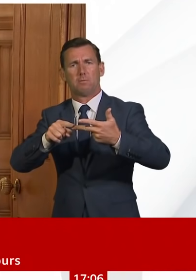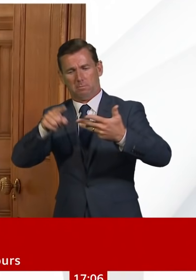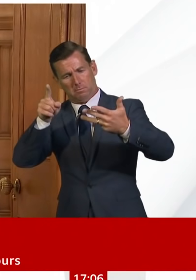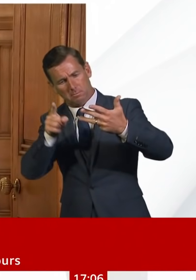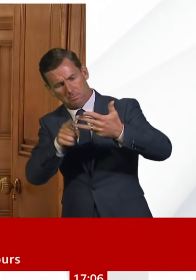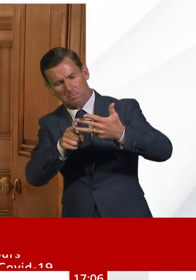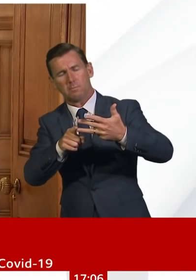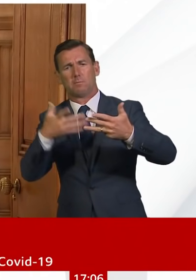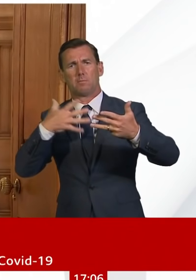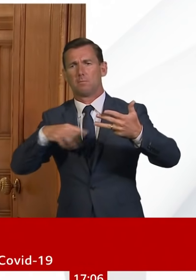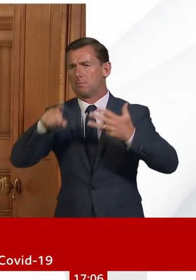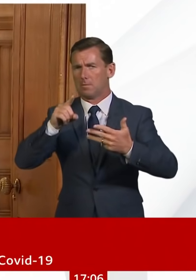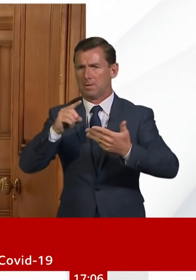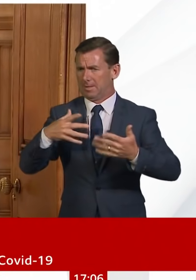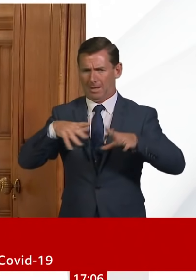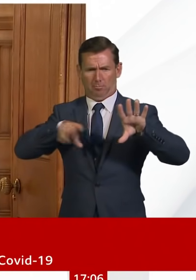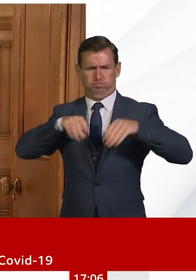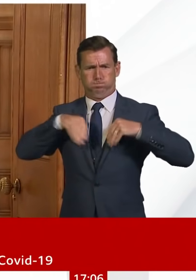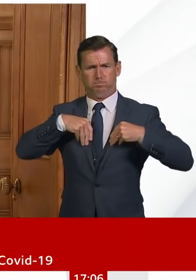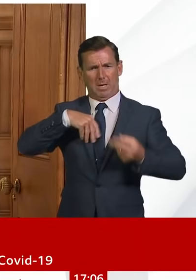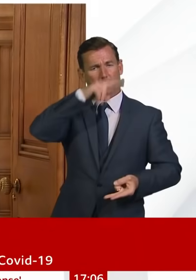Fourth, that the rate of infection is decreasing.